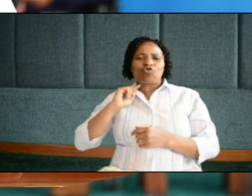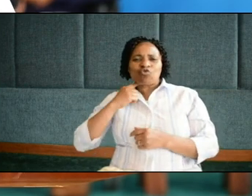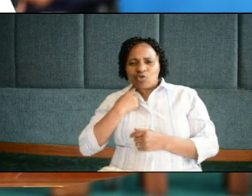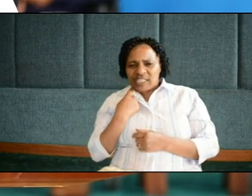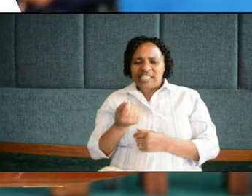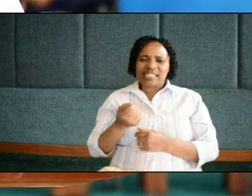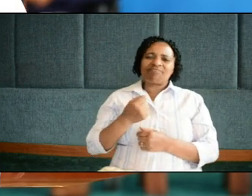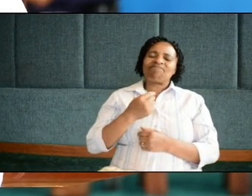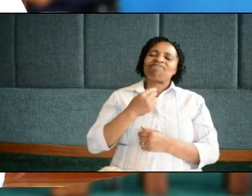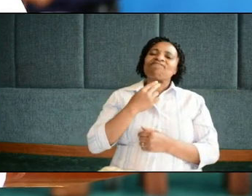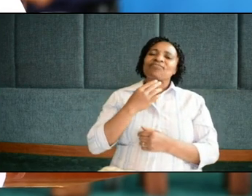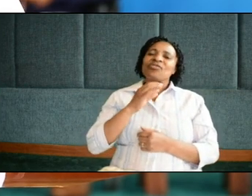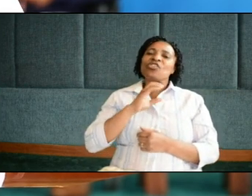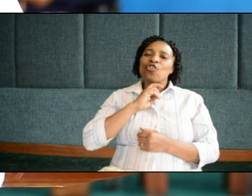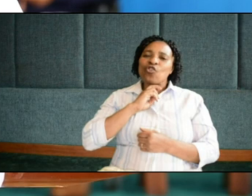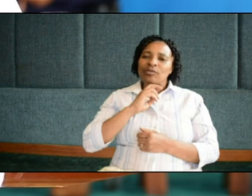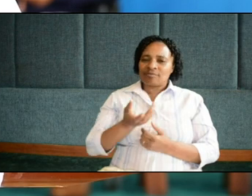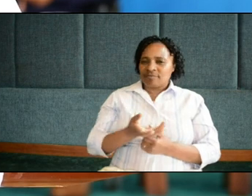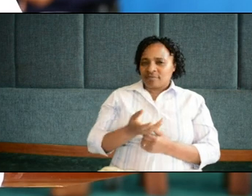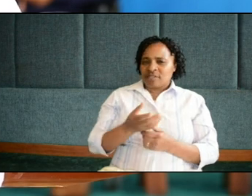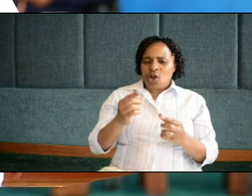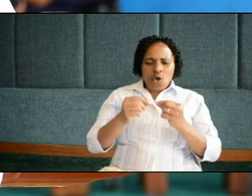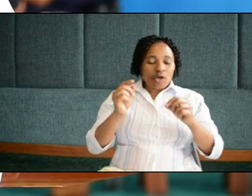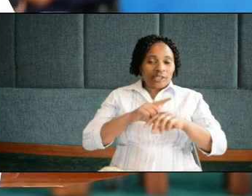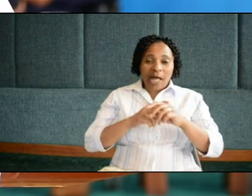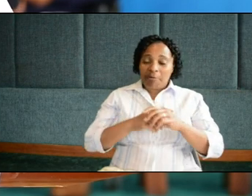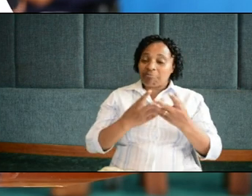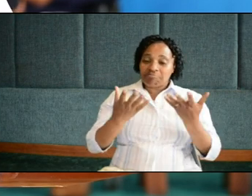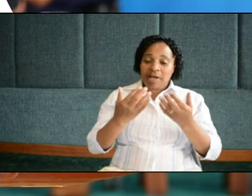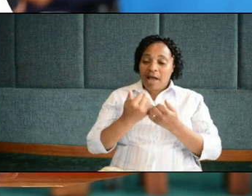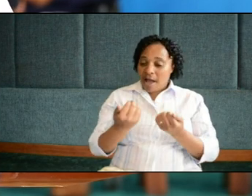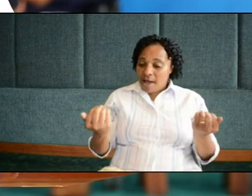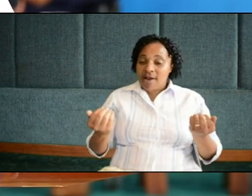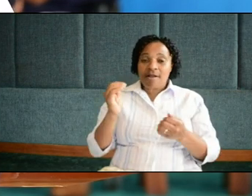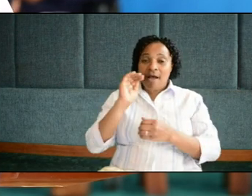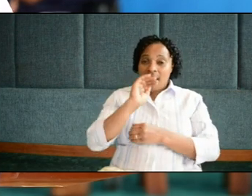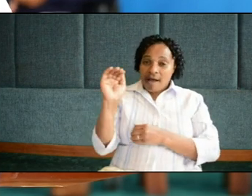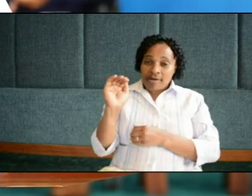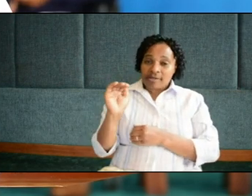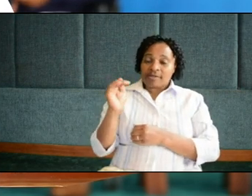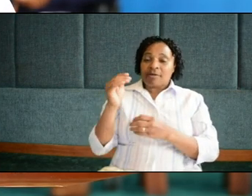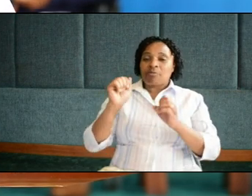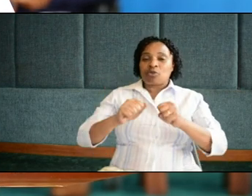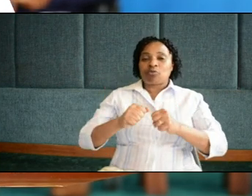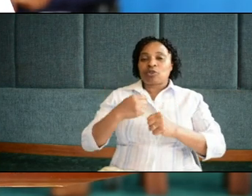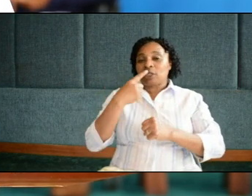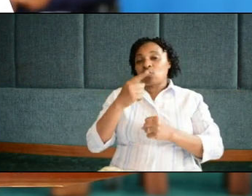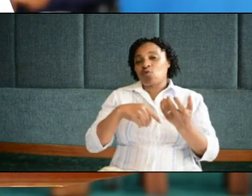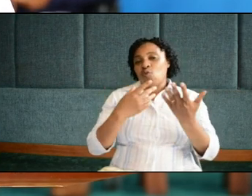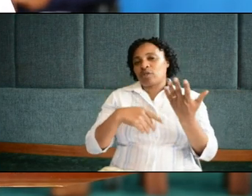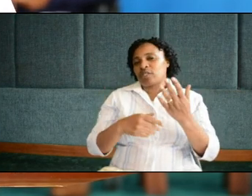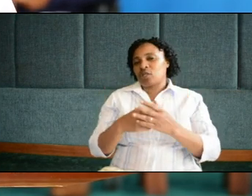chocolate? Not too long ago, if you asked a child in Poland, they would have told you oranges.